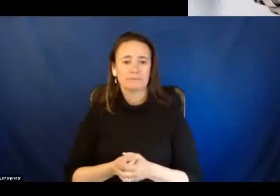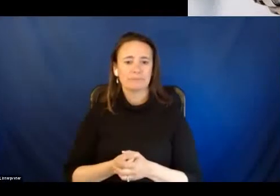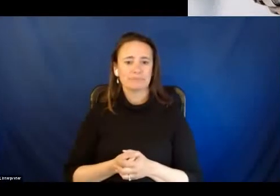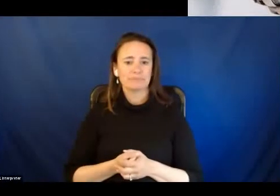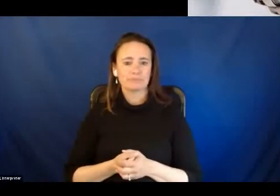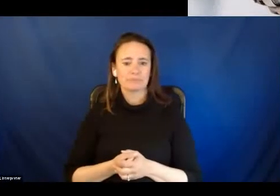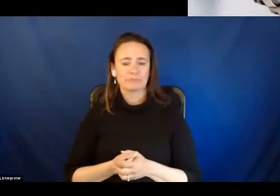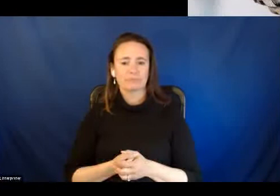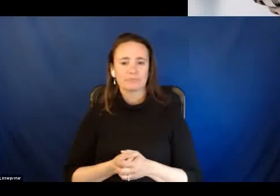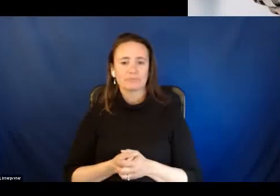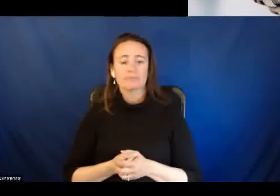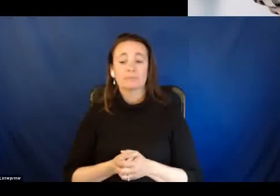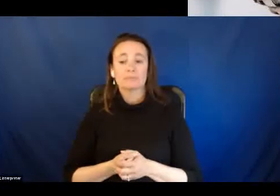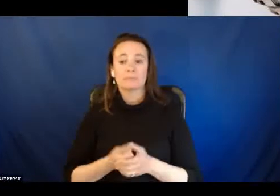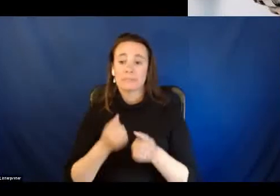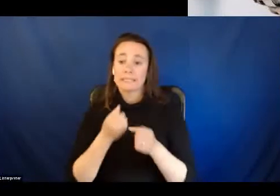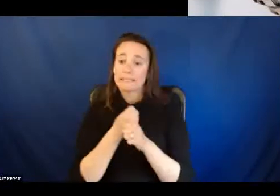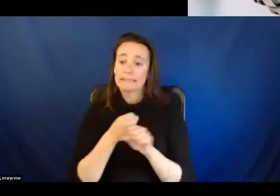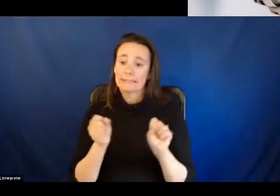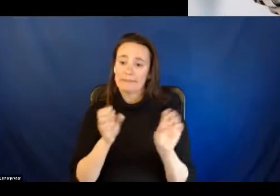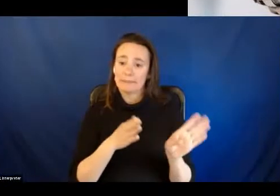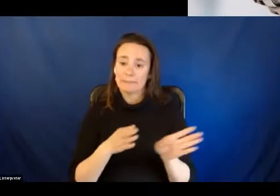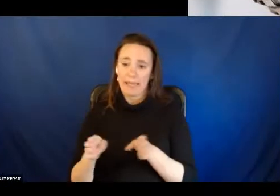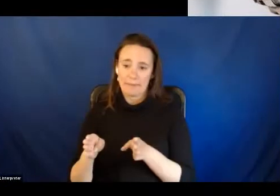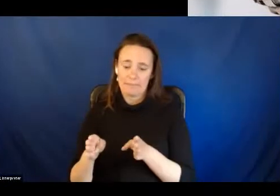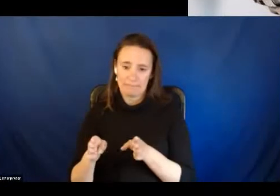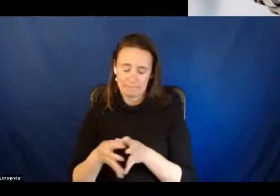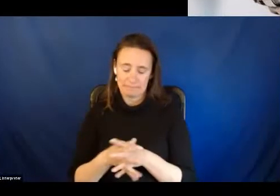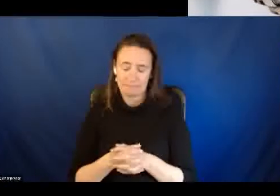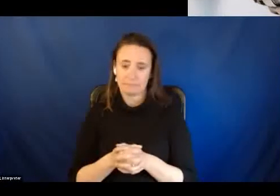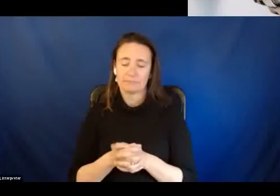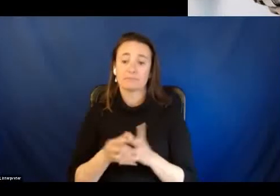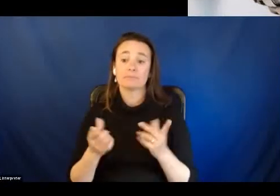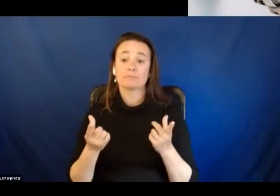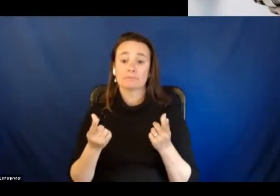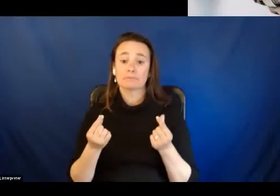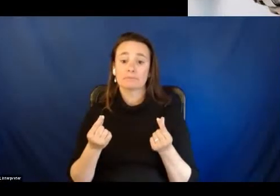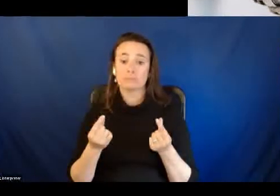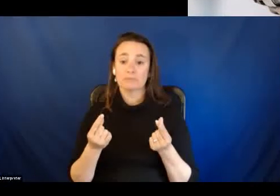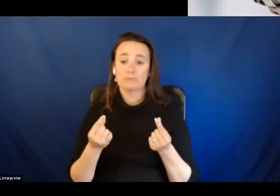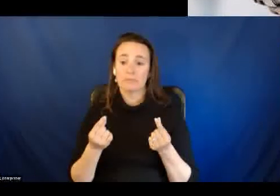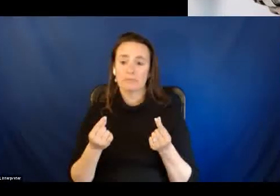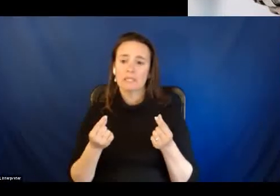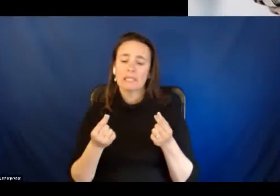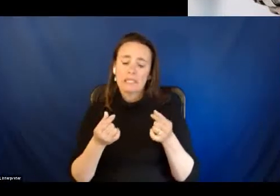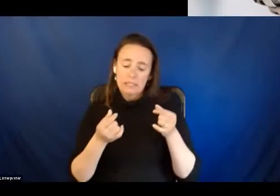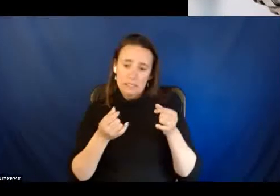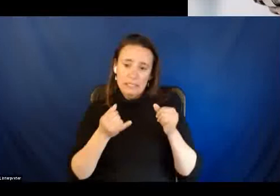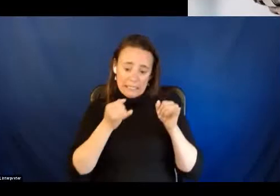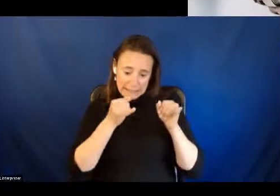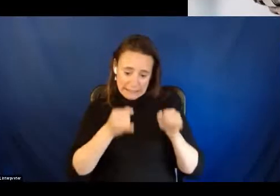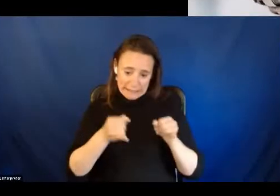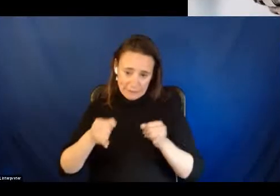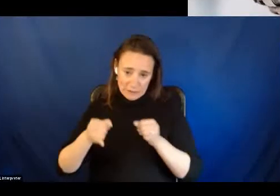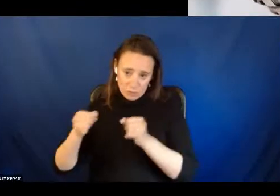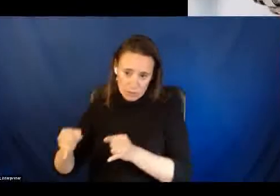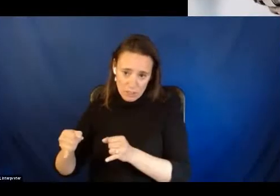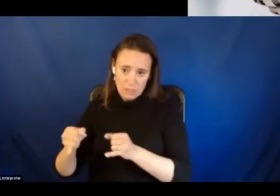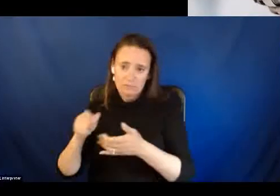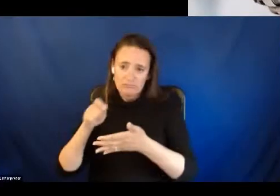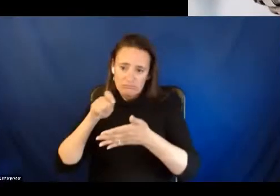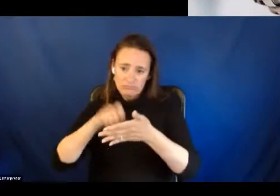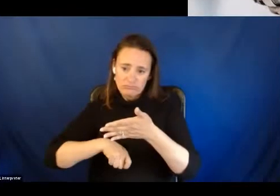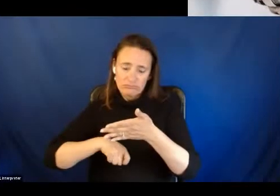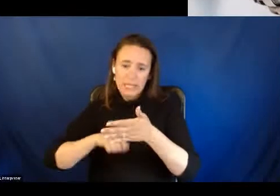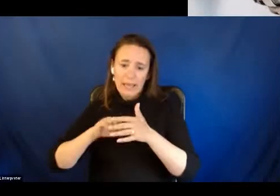So we're going to talk about safety planning. A safety plan is an individualized outline of how survivors can